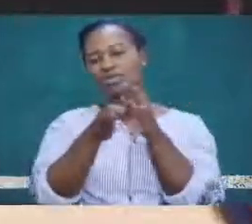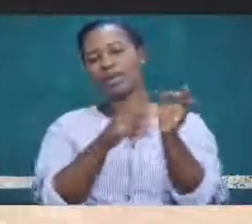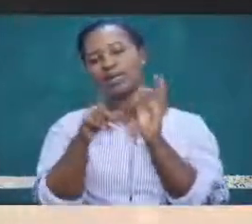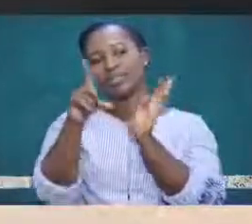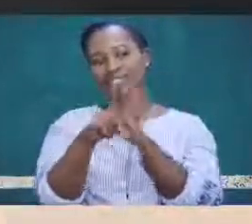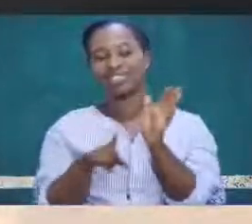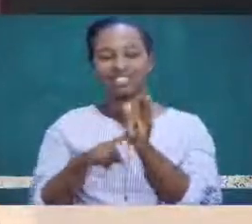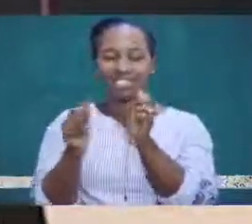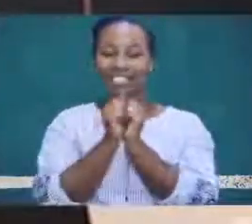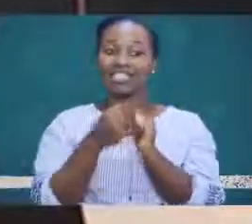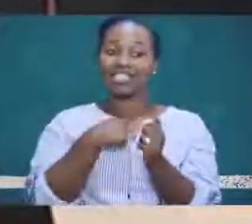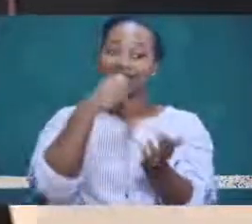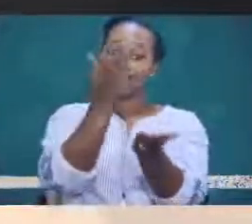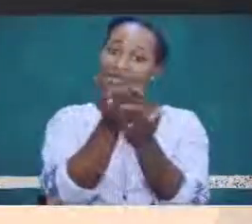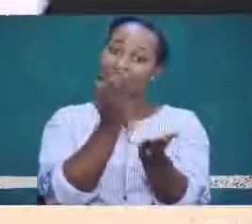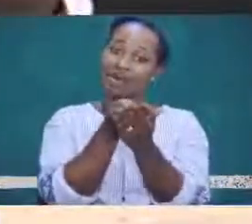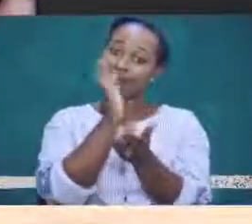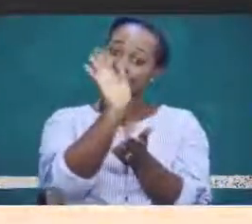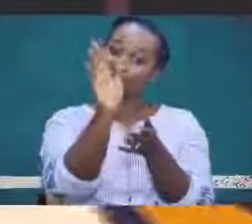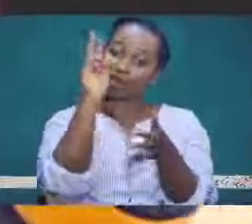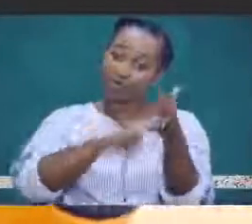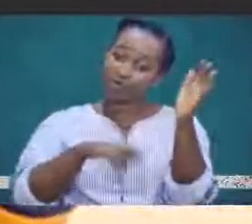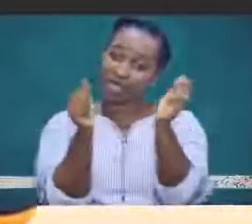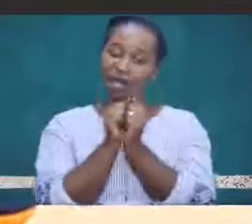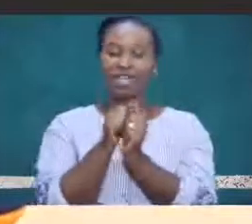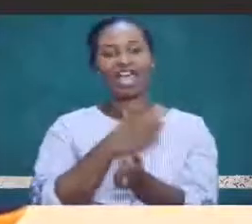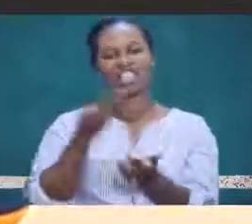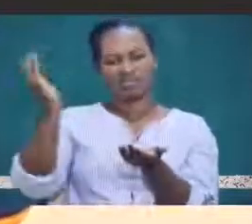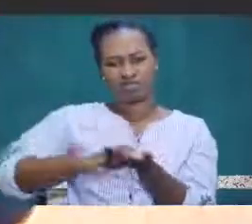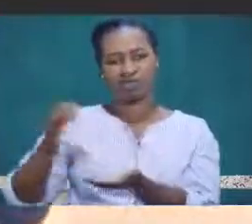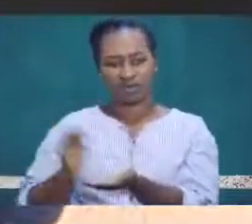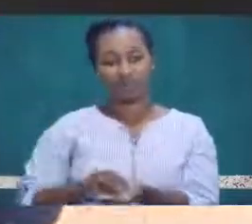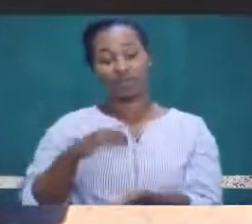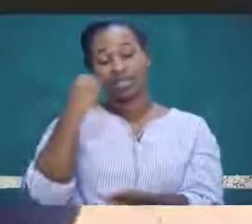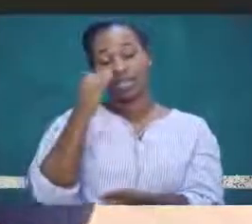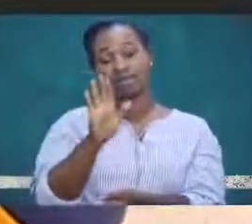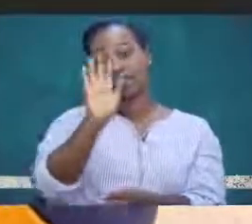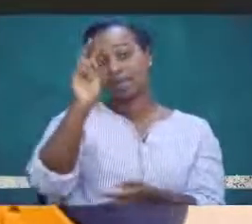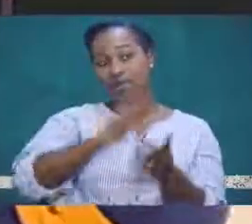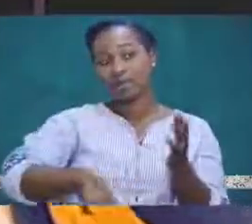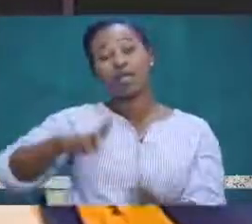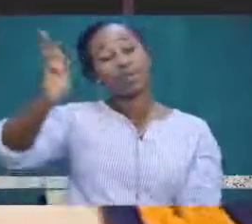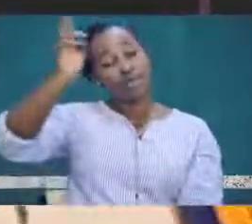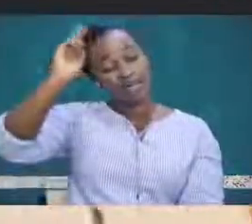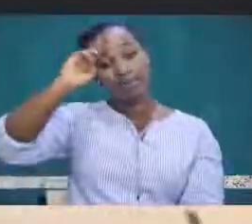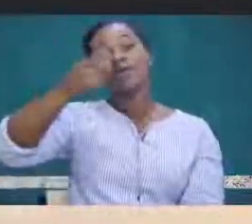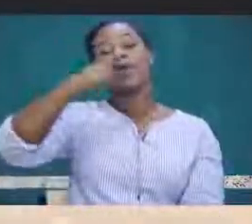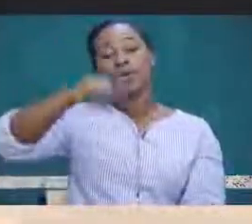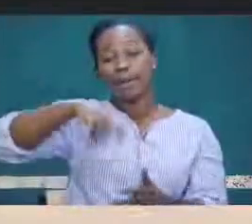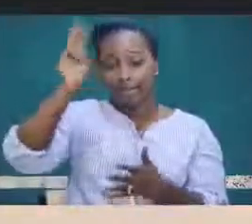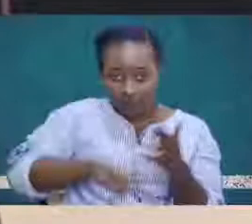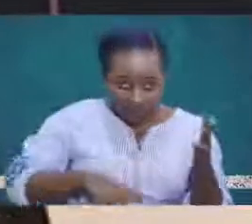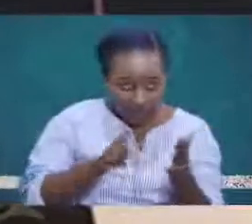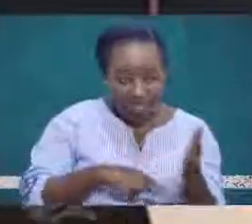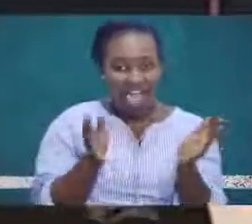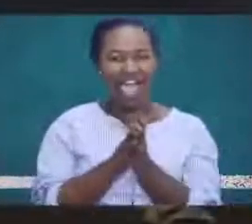would love that you read it along with me, okay? If you read it, you'll remember. You need to read and practice